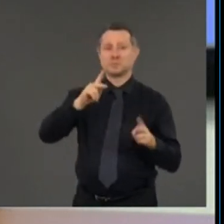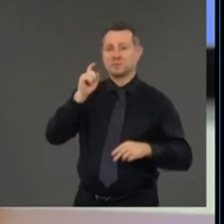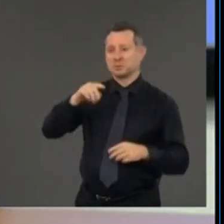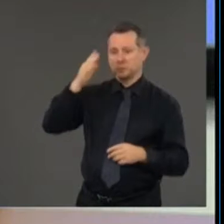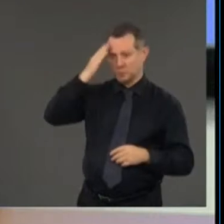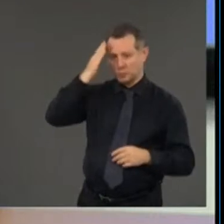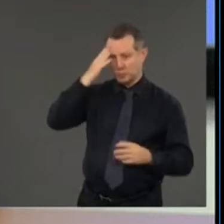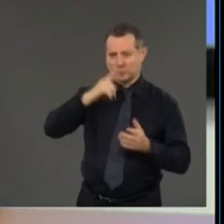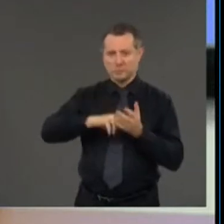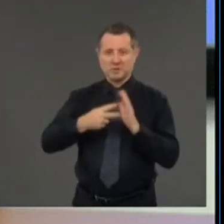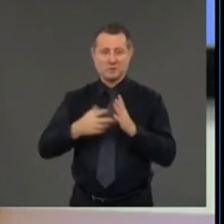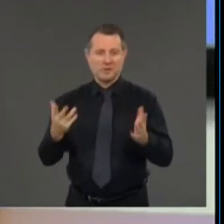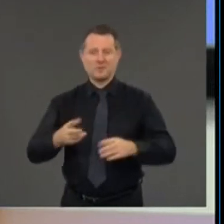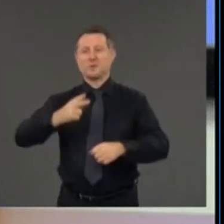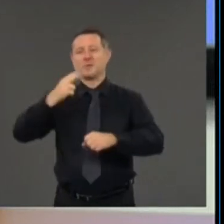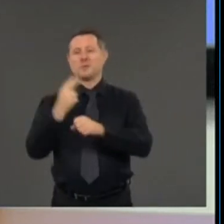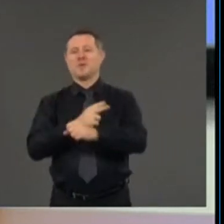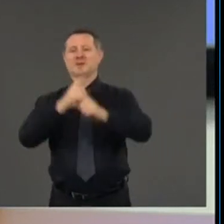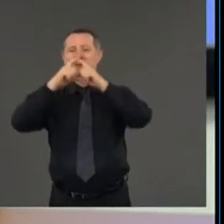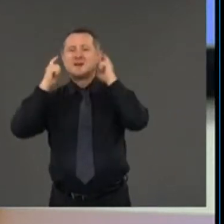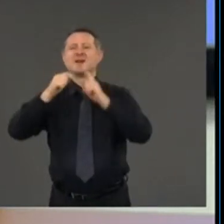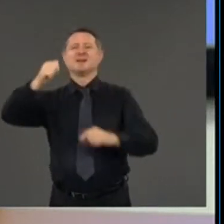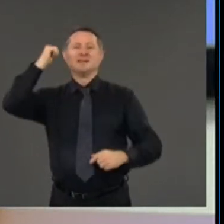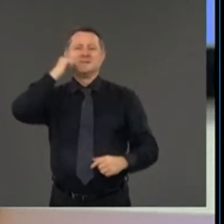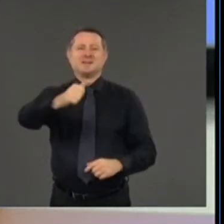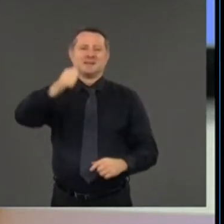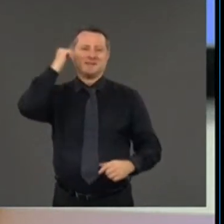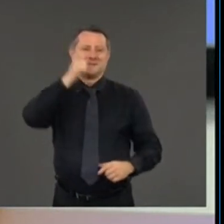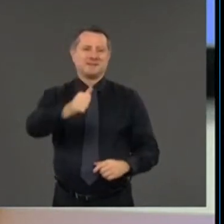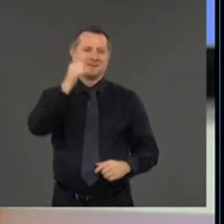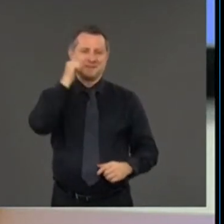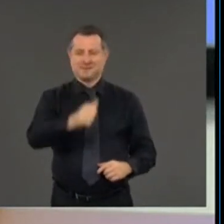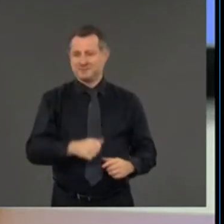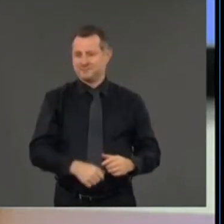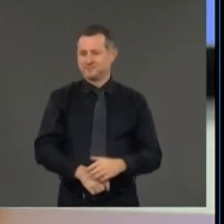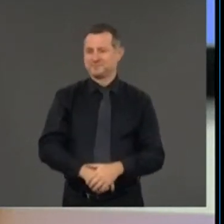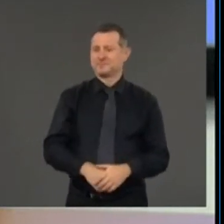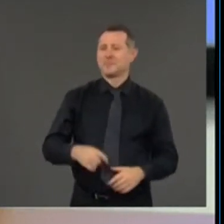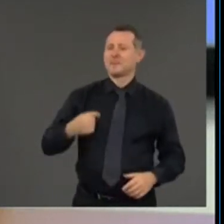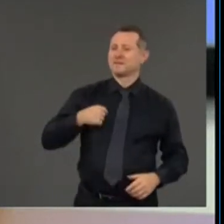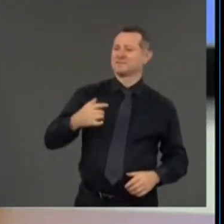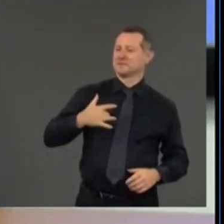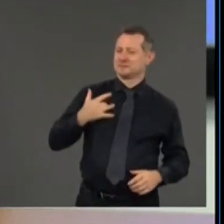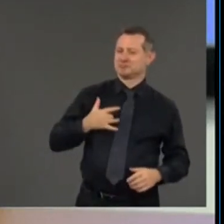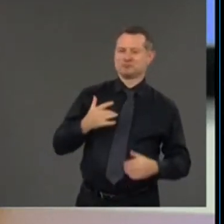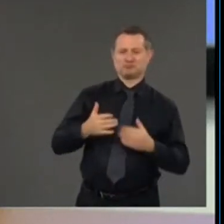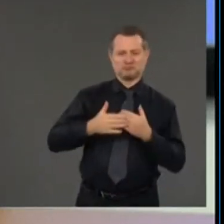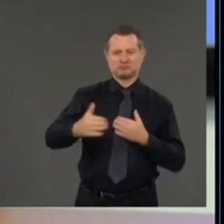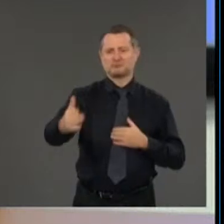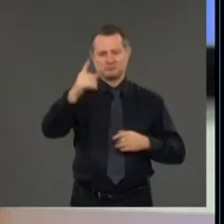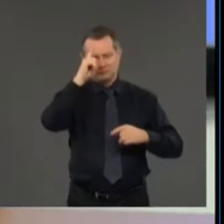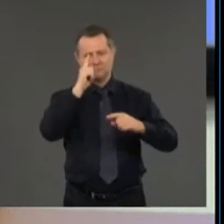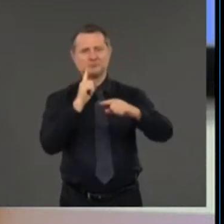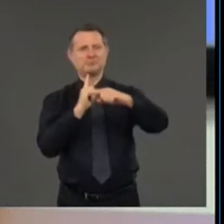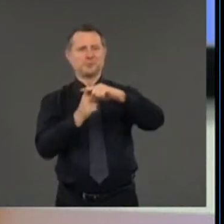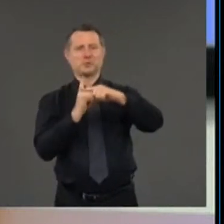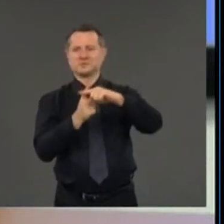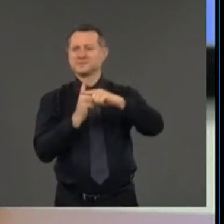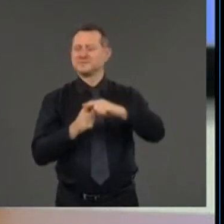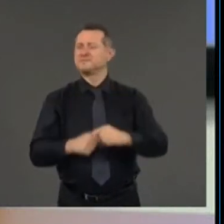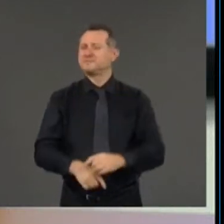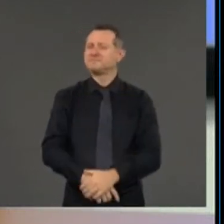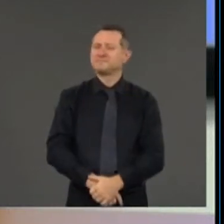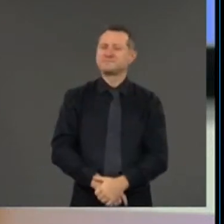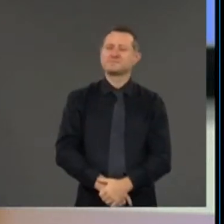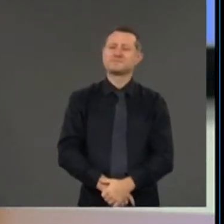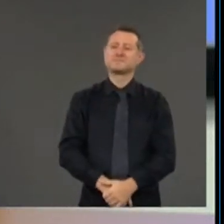PPE on a regular basis every day. So I'm, for one, optimistic that because of these factors that we